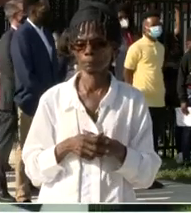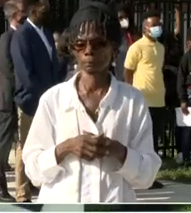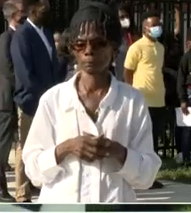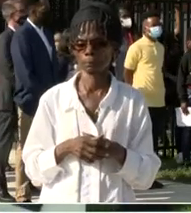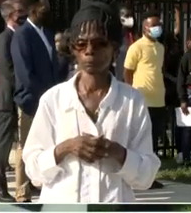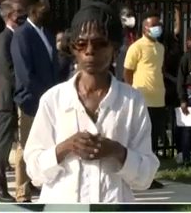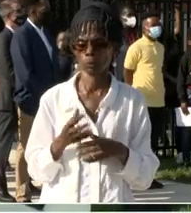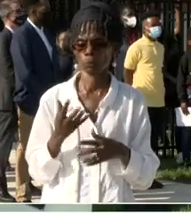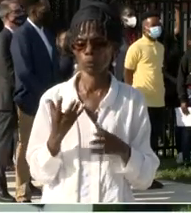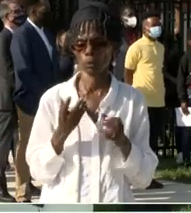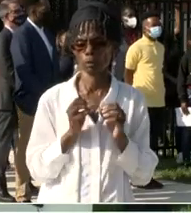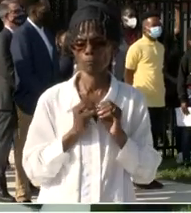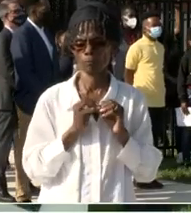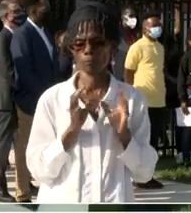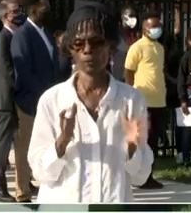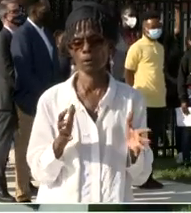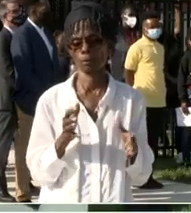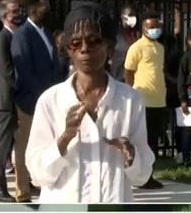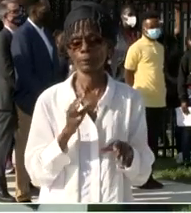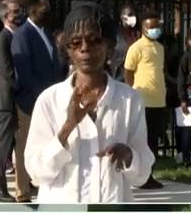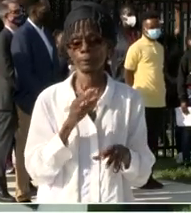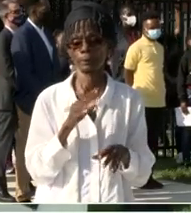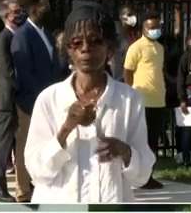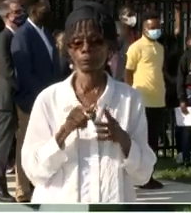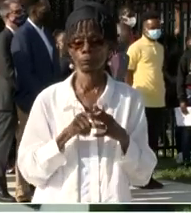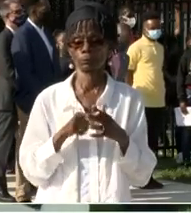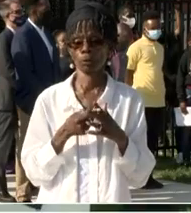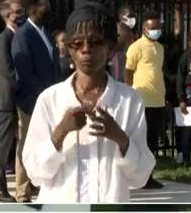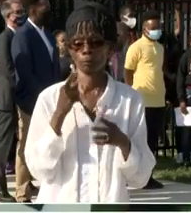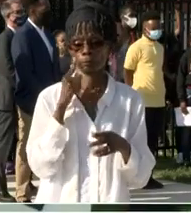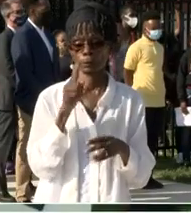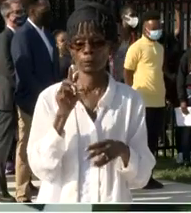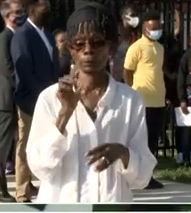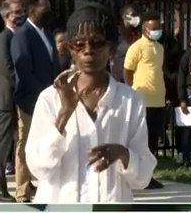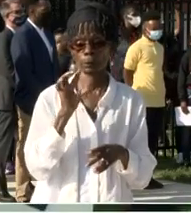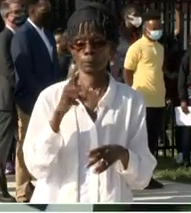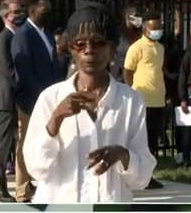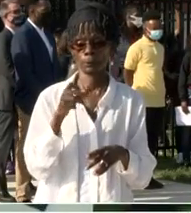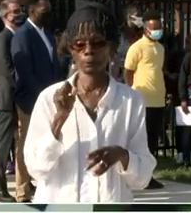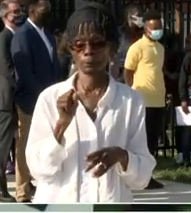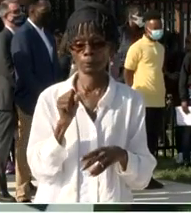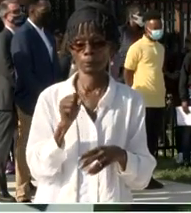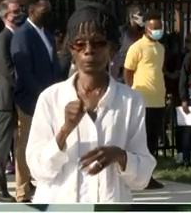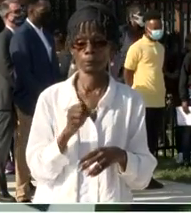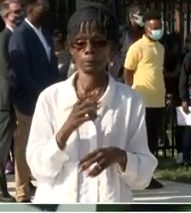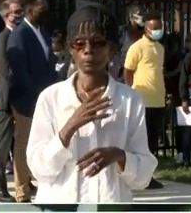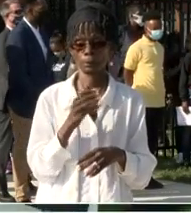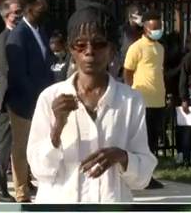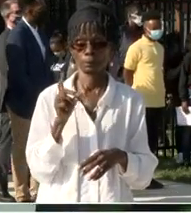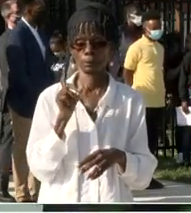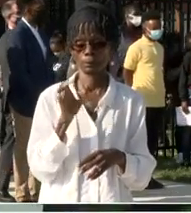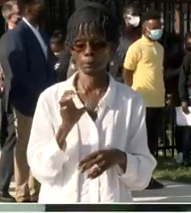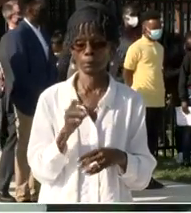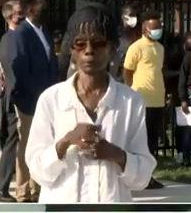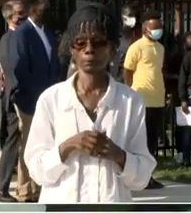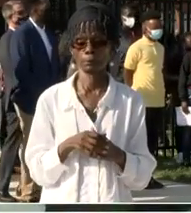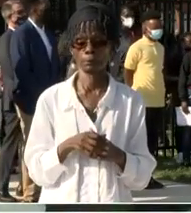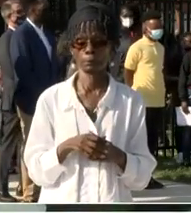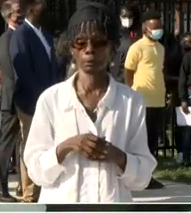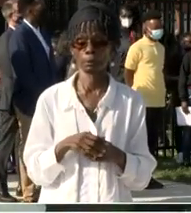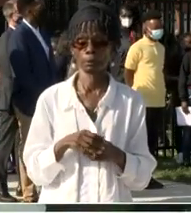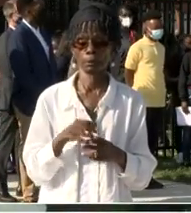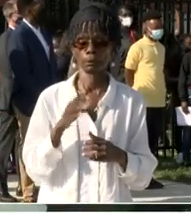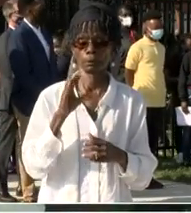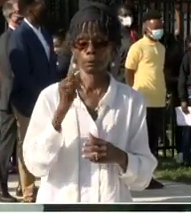is implementing that protocol not only for DCPS but also for public charter schools. So that's a citywide expectation. When